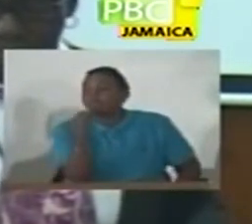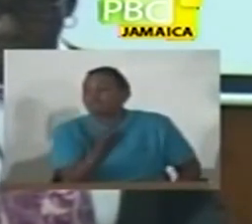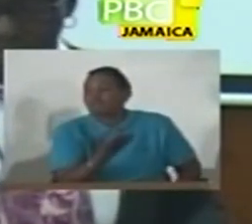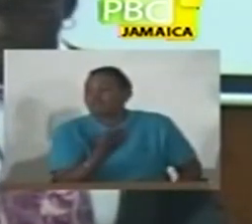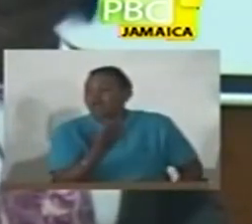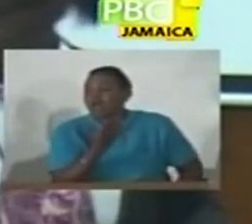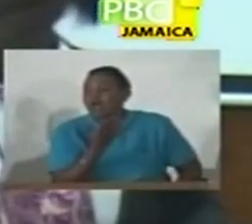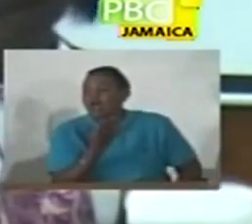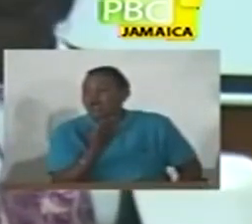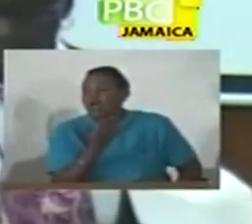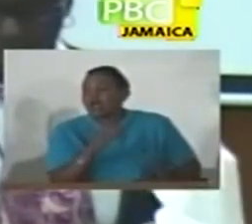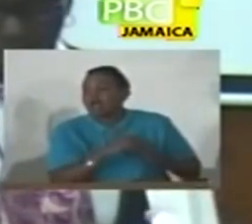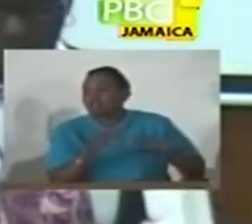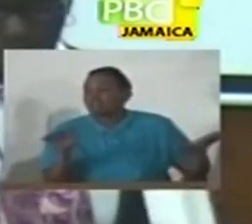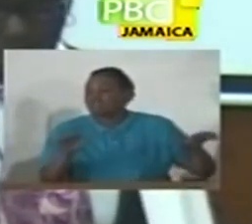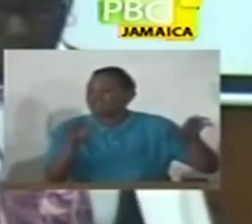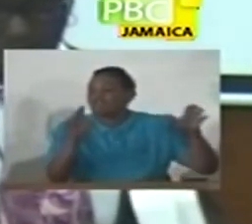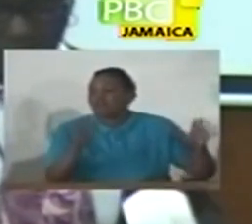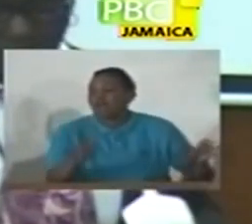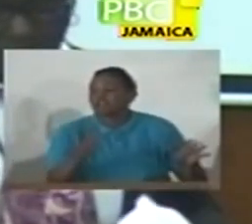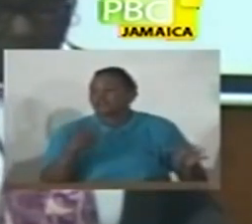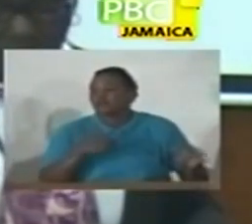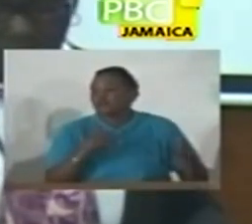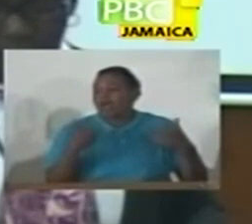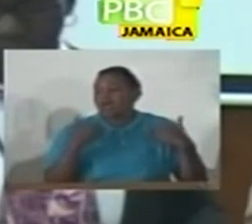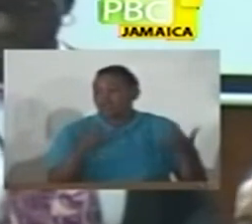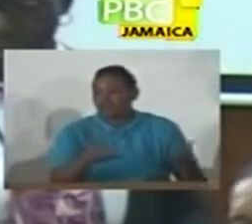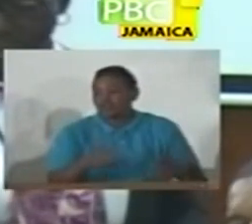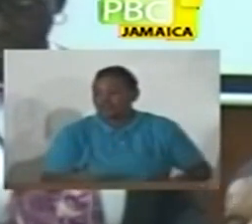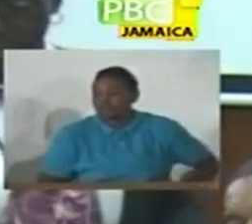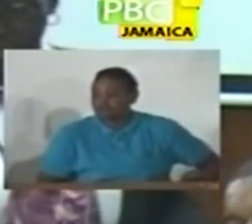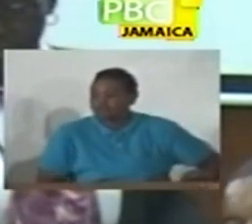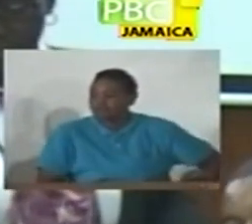these factories that we have here